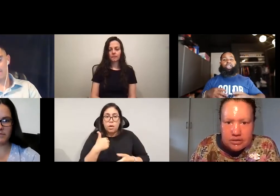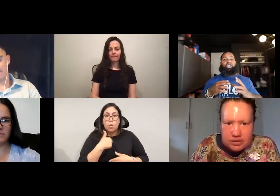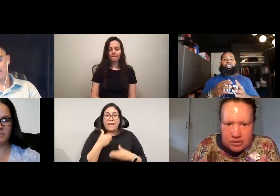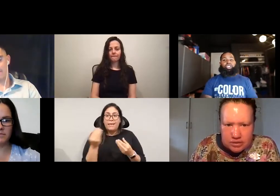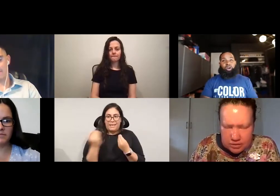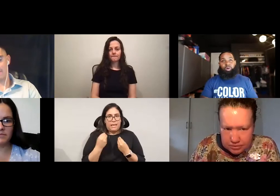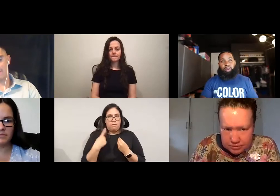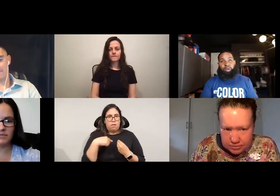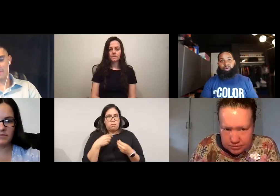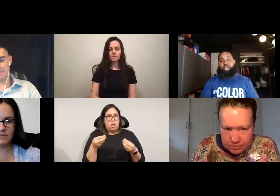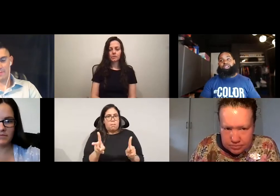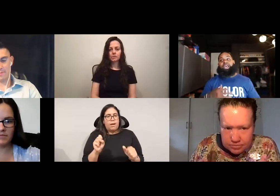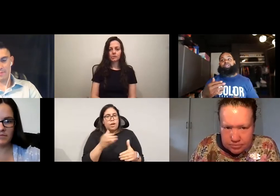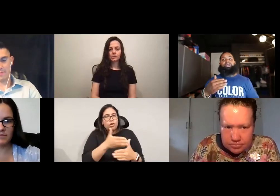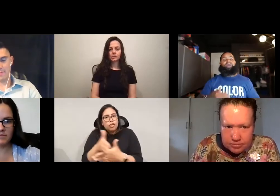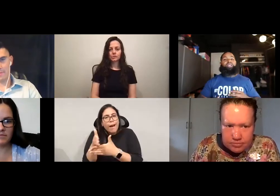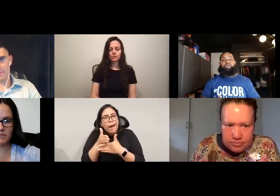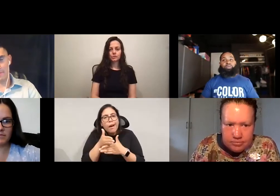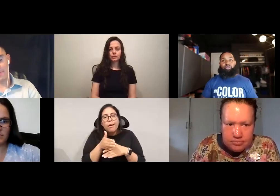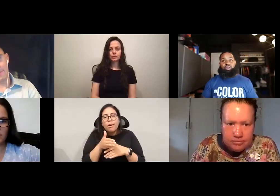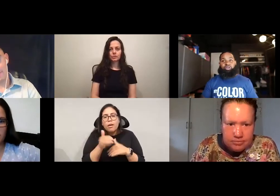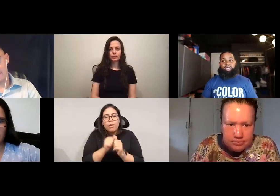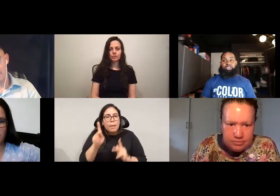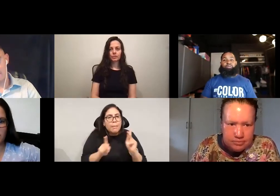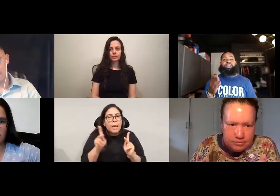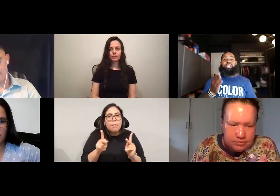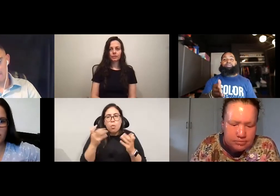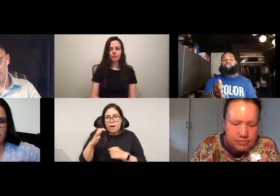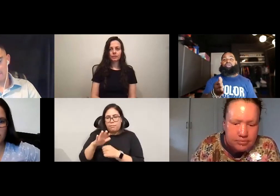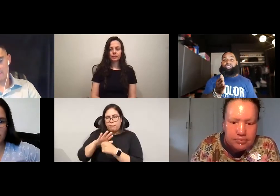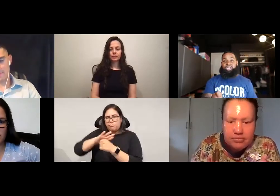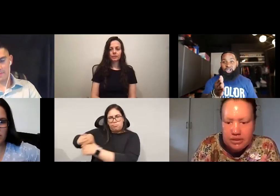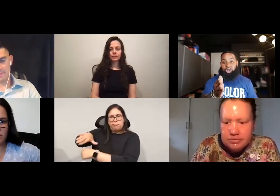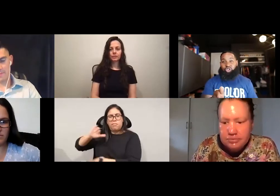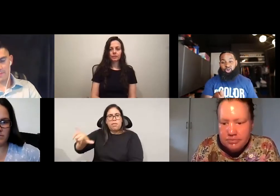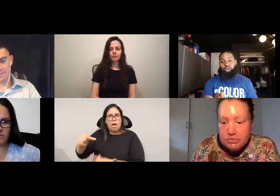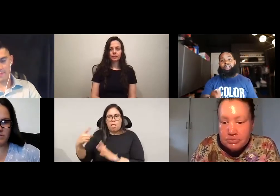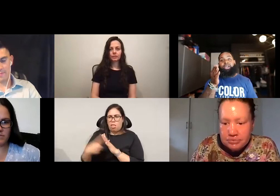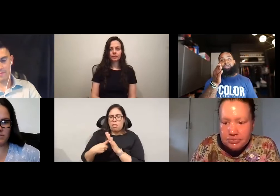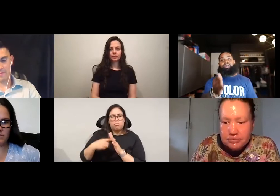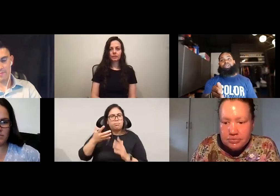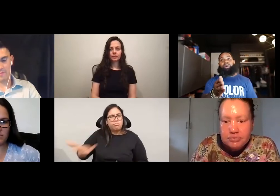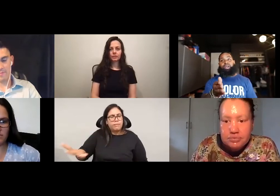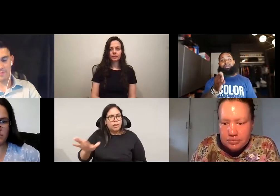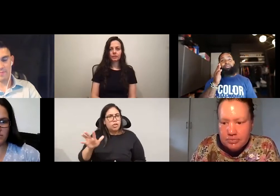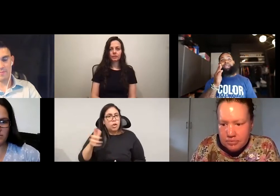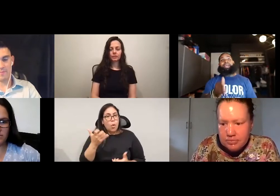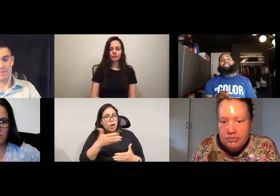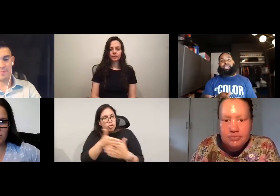actually share with people and defeat those microaggressions, but it's up to you to share your story so